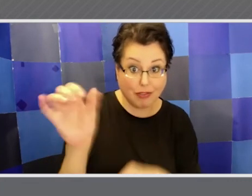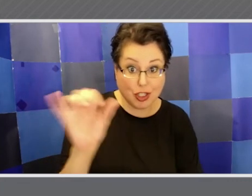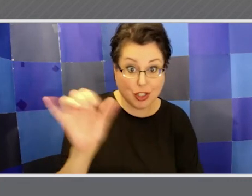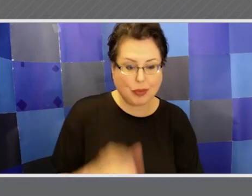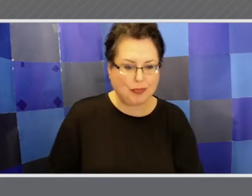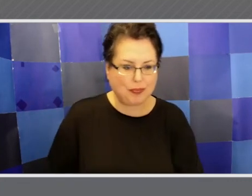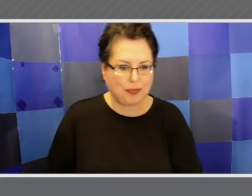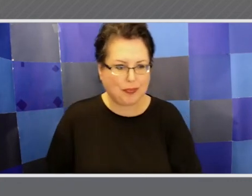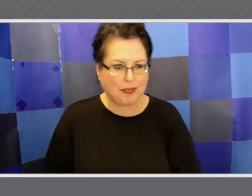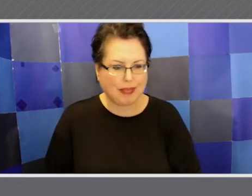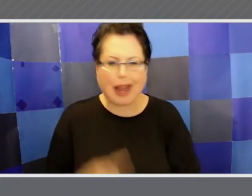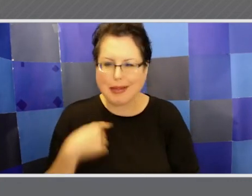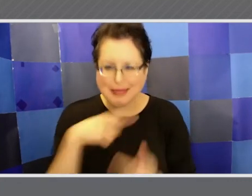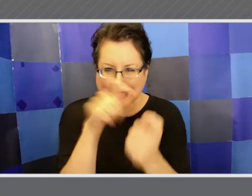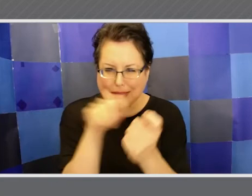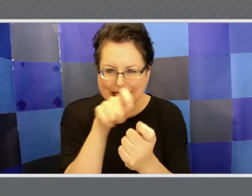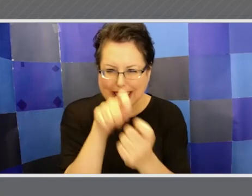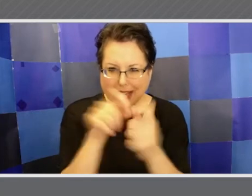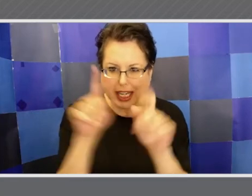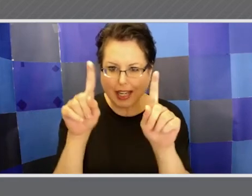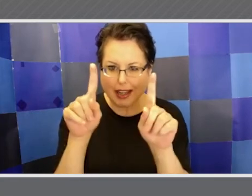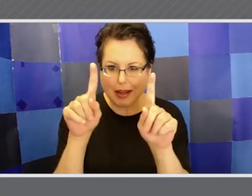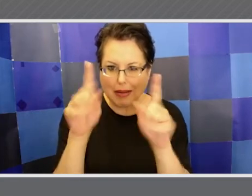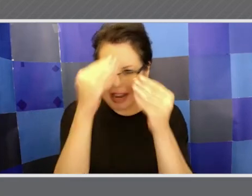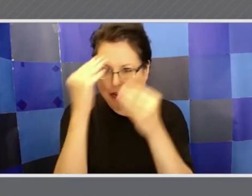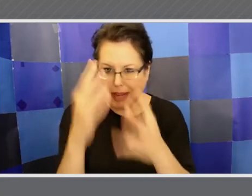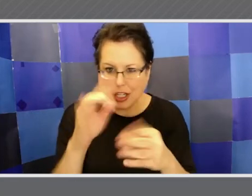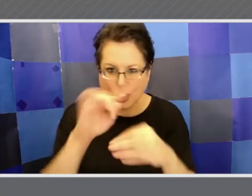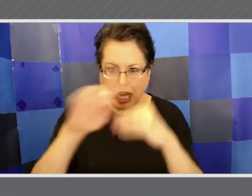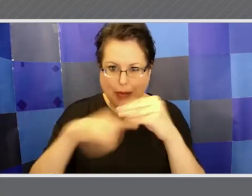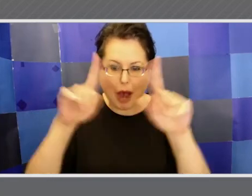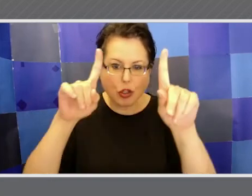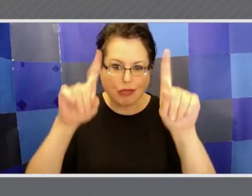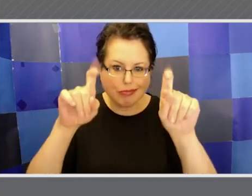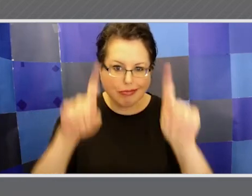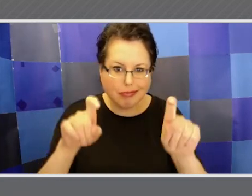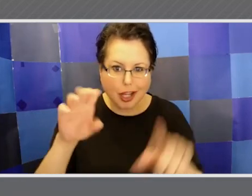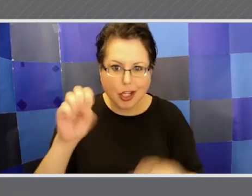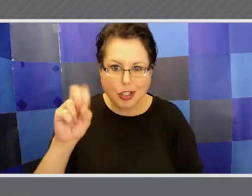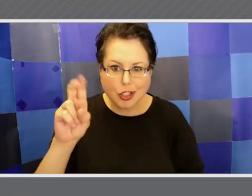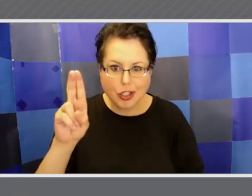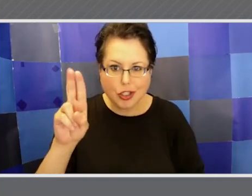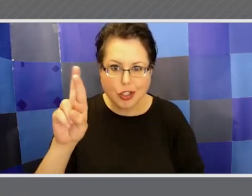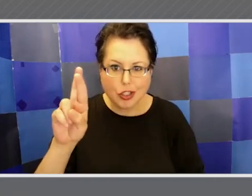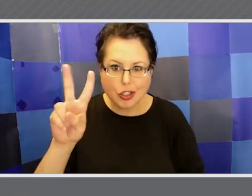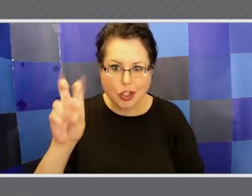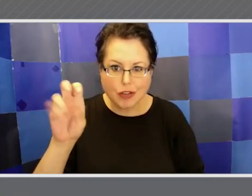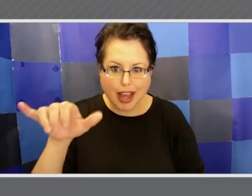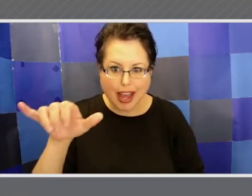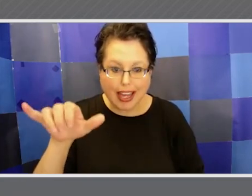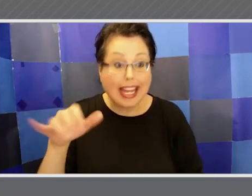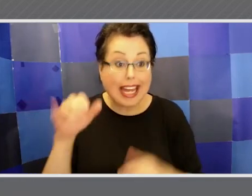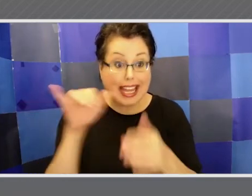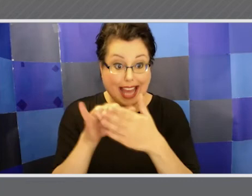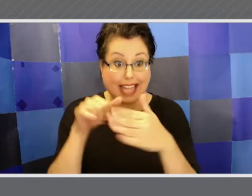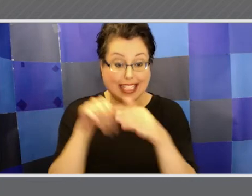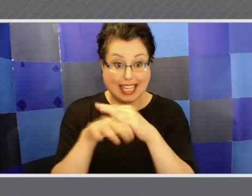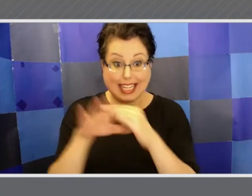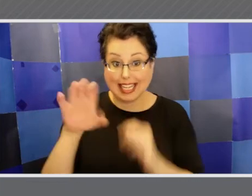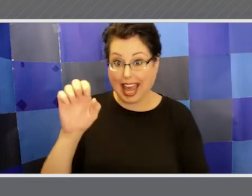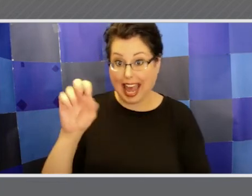of these items. So this survey is again housed on Engage PGH. The deadline is Sunday, July